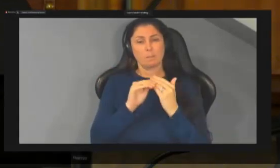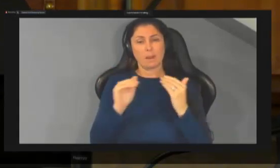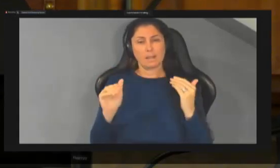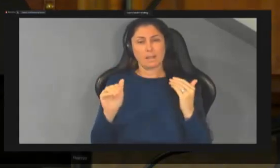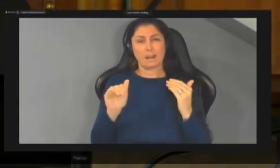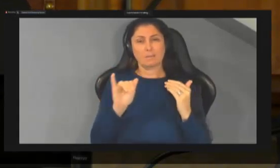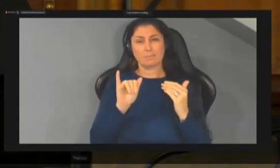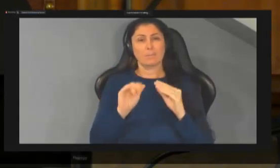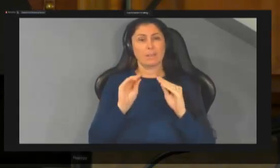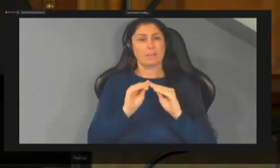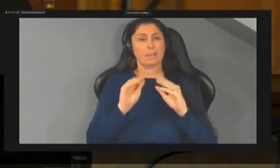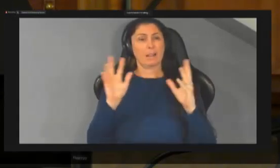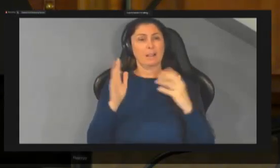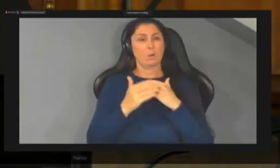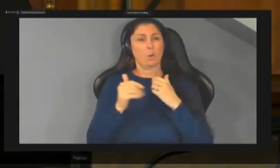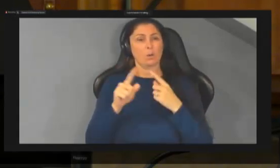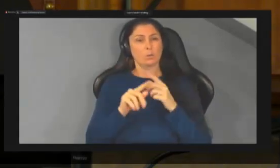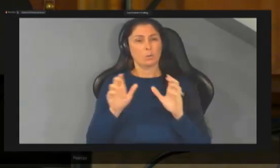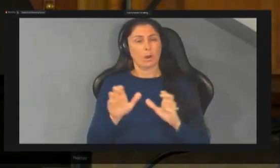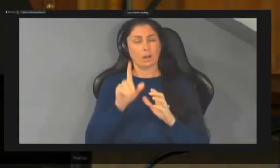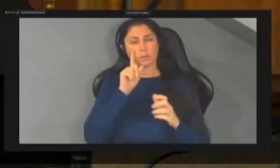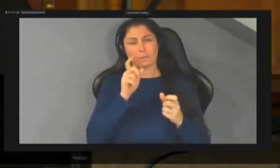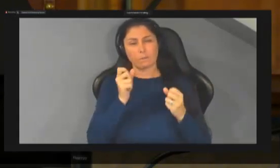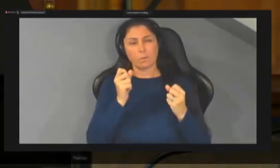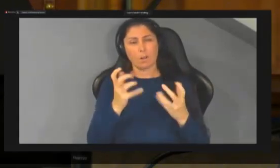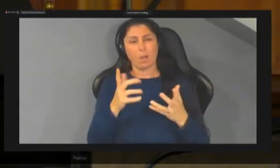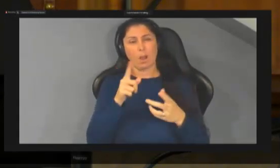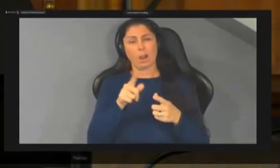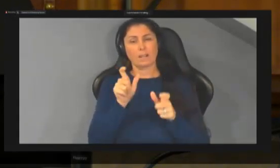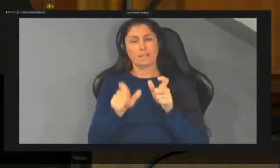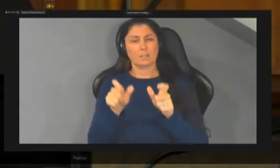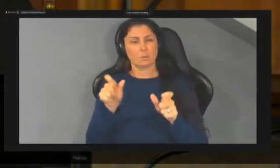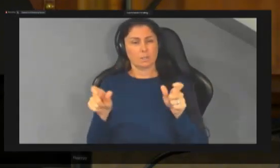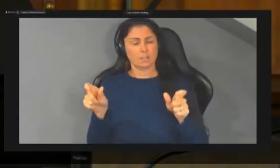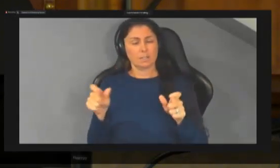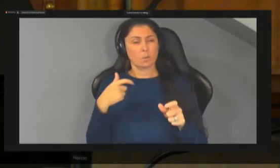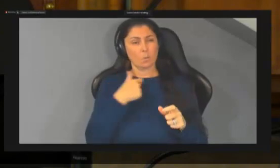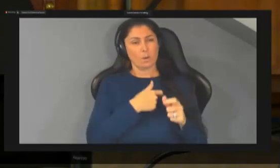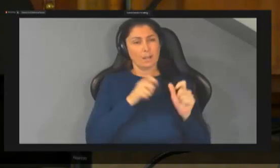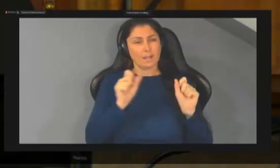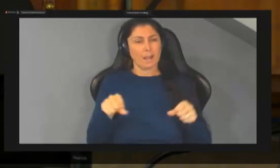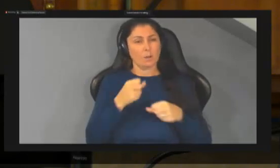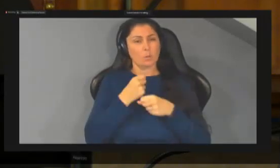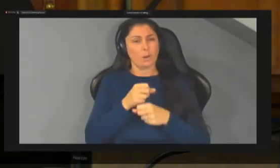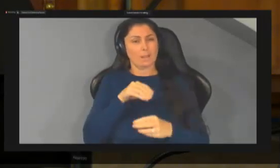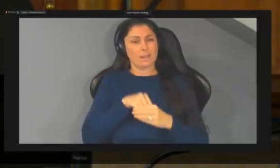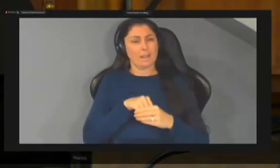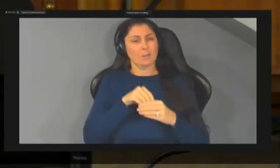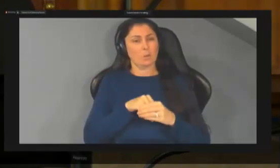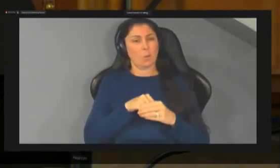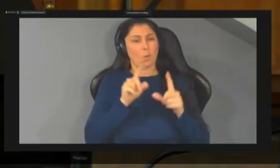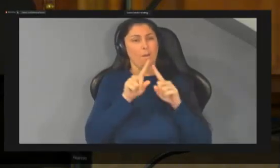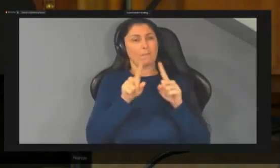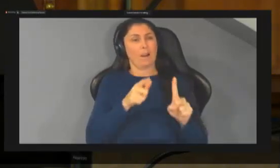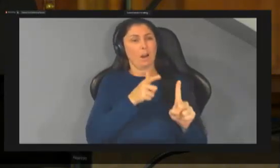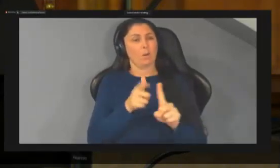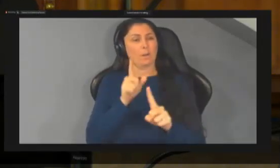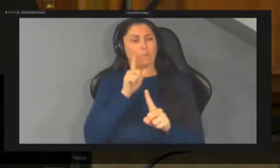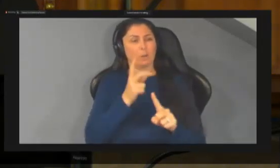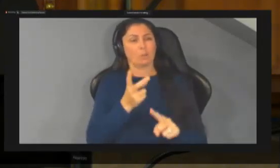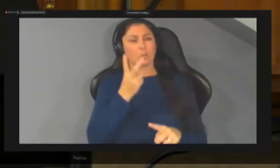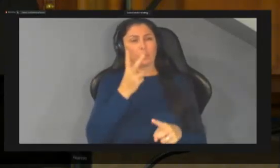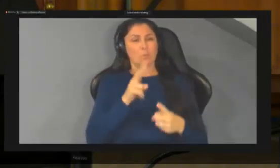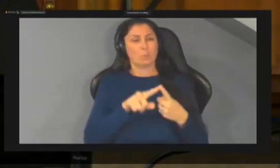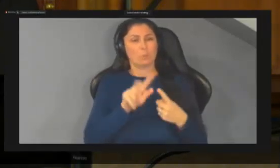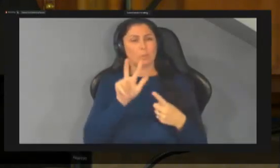clear call to action for a lot of constituents, which is that we can create an indoor firing range for, you know,